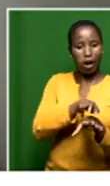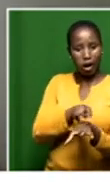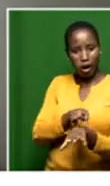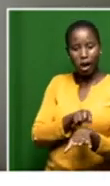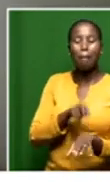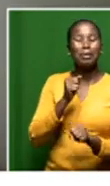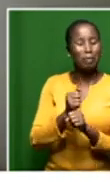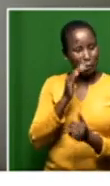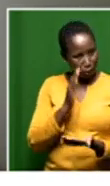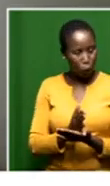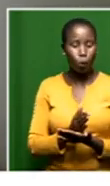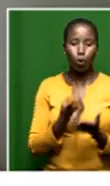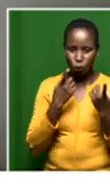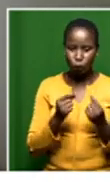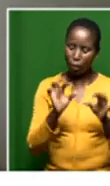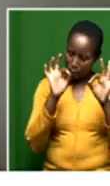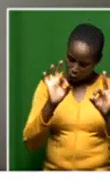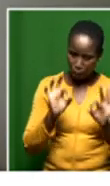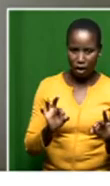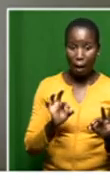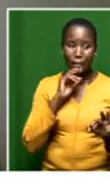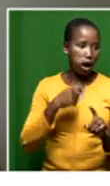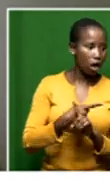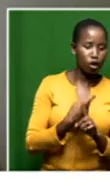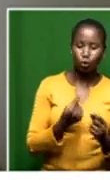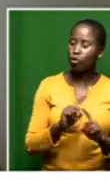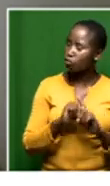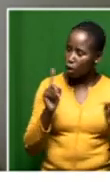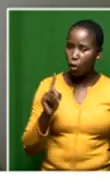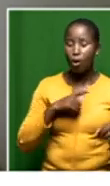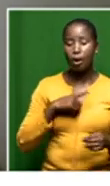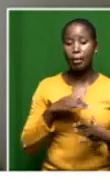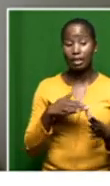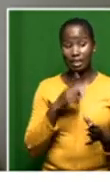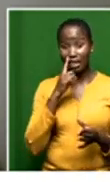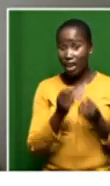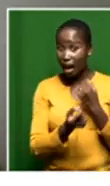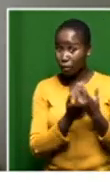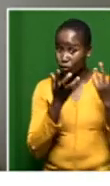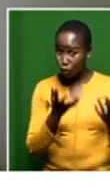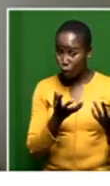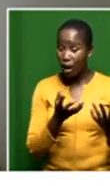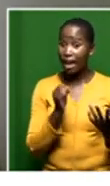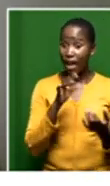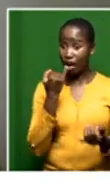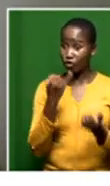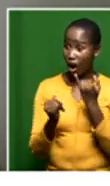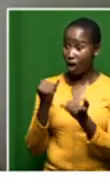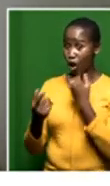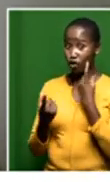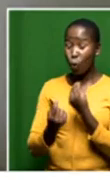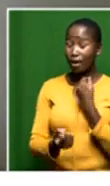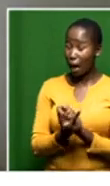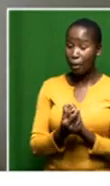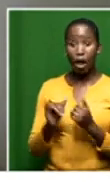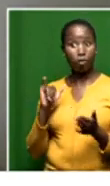not cut corners when it comes to that, because this is where we're going to see quite huge accidents happening, which is something that